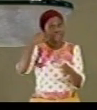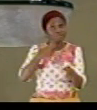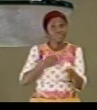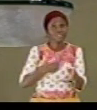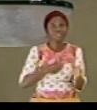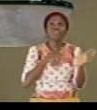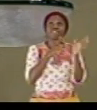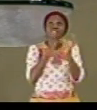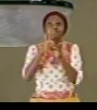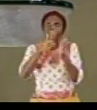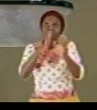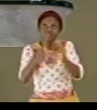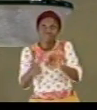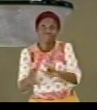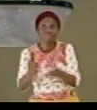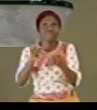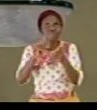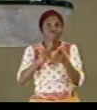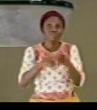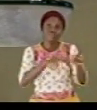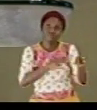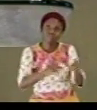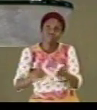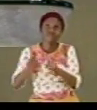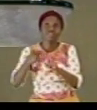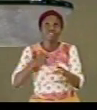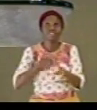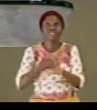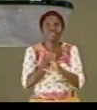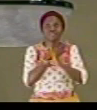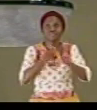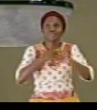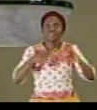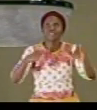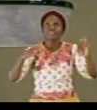He died to set me free